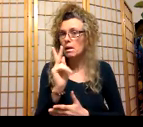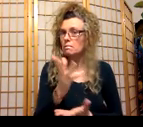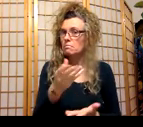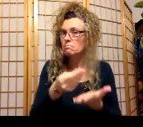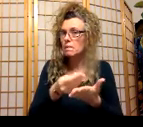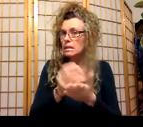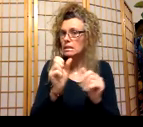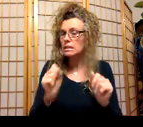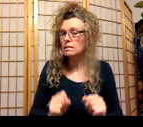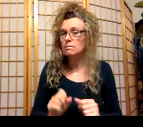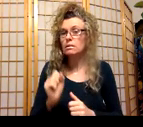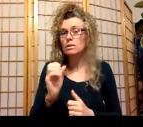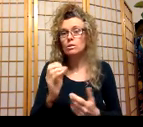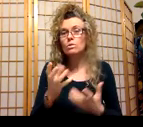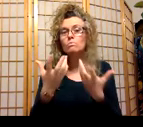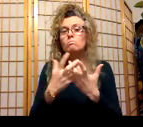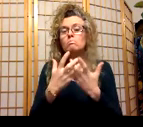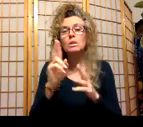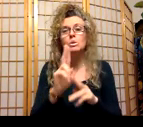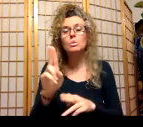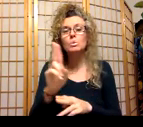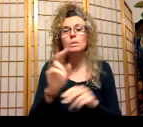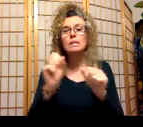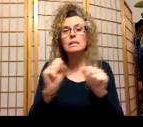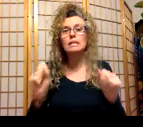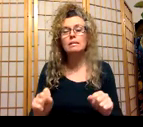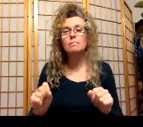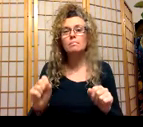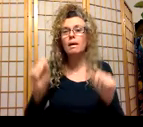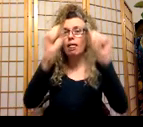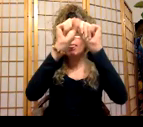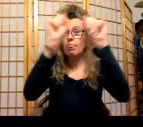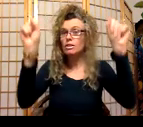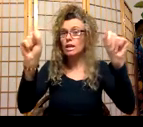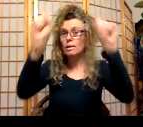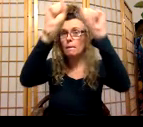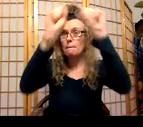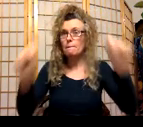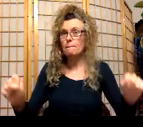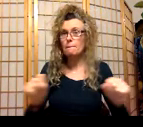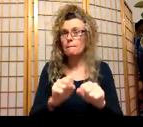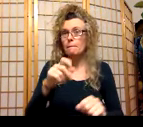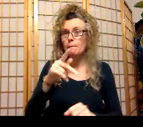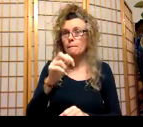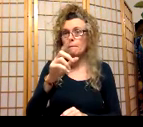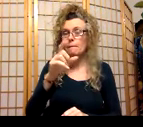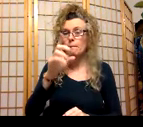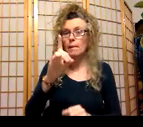So, the mechanism they use is indeed a system in the shape of a pyramid. So you have the top of 8,000